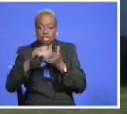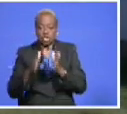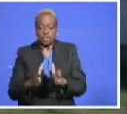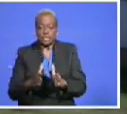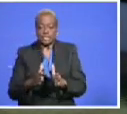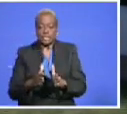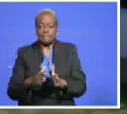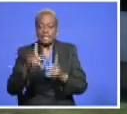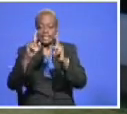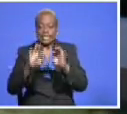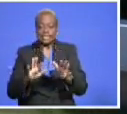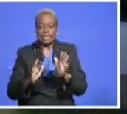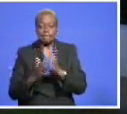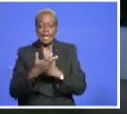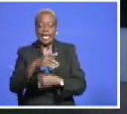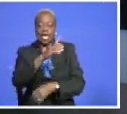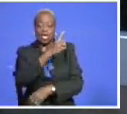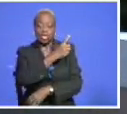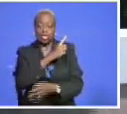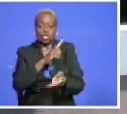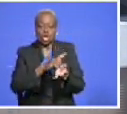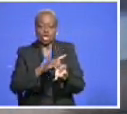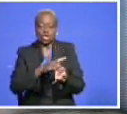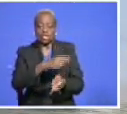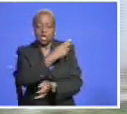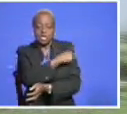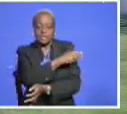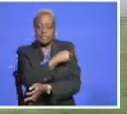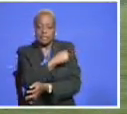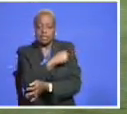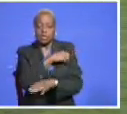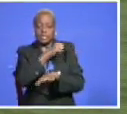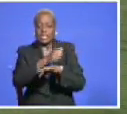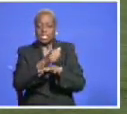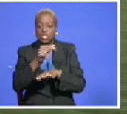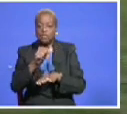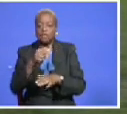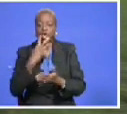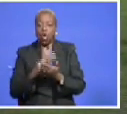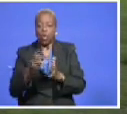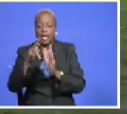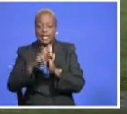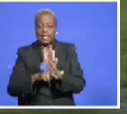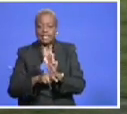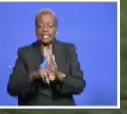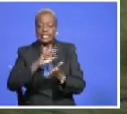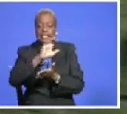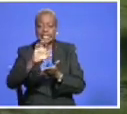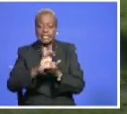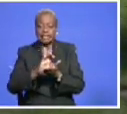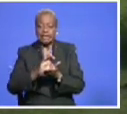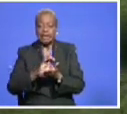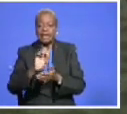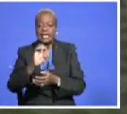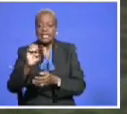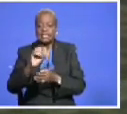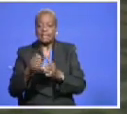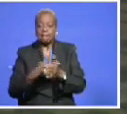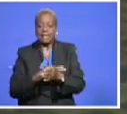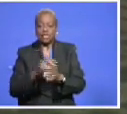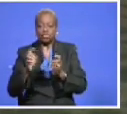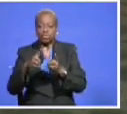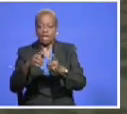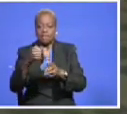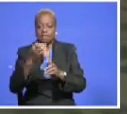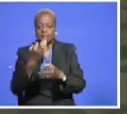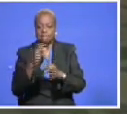by Doctors Hospital, whose site is located at the Geneva Wellness Center on East Beach Drive in Freeport. And as a reminder,